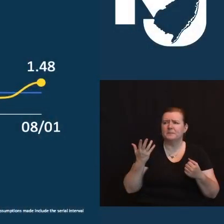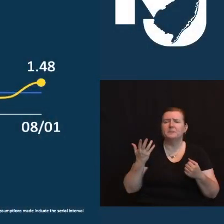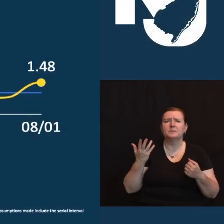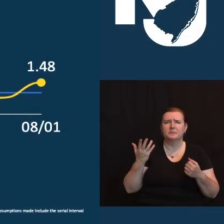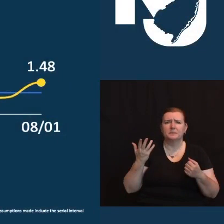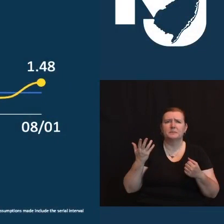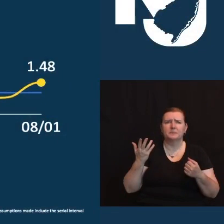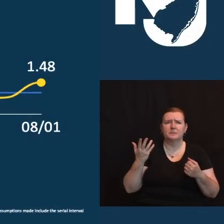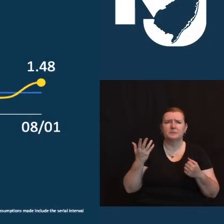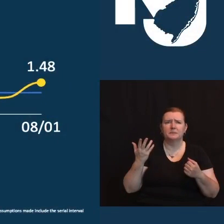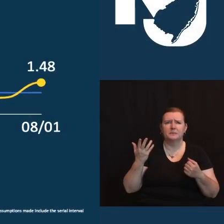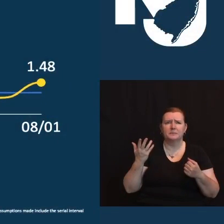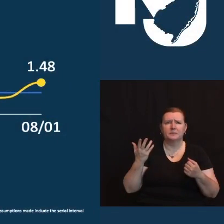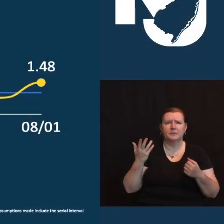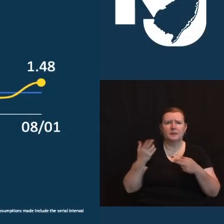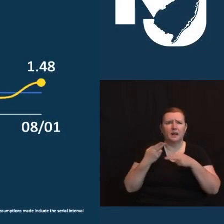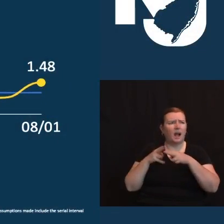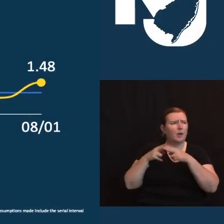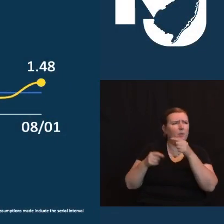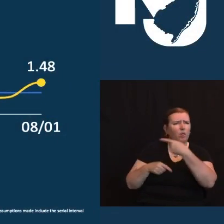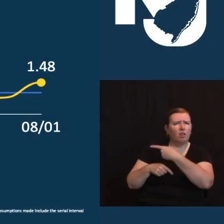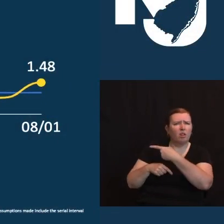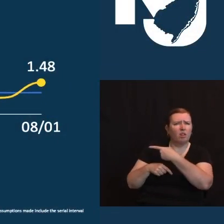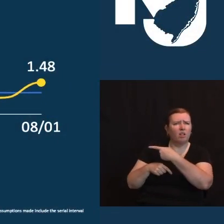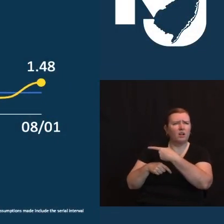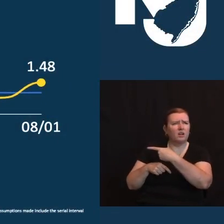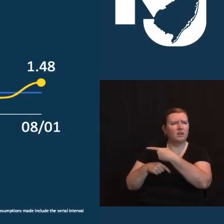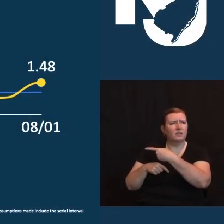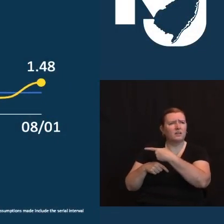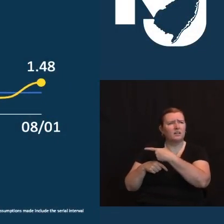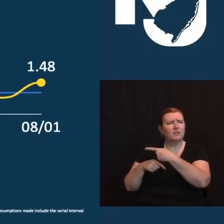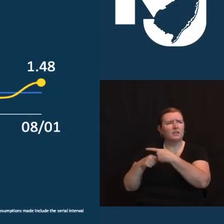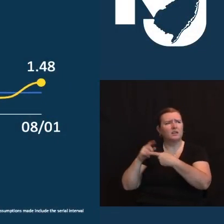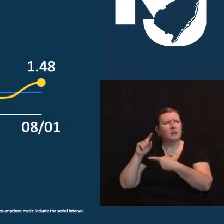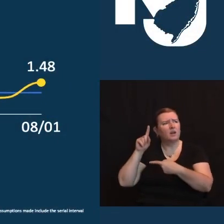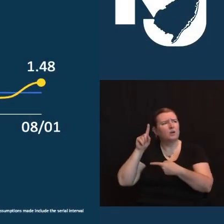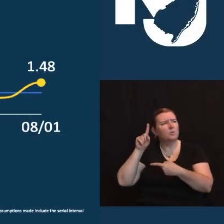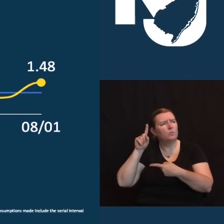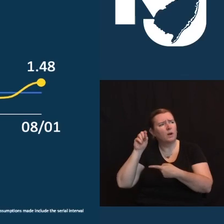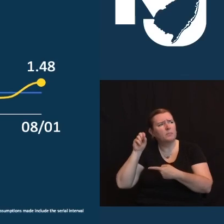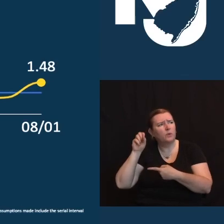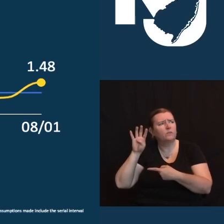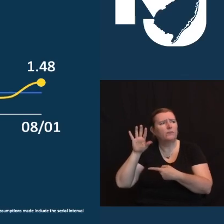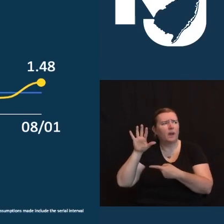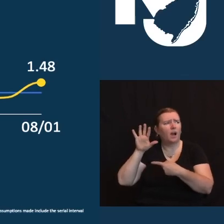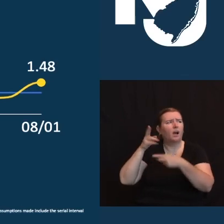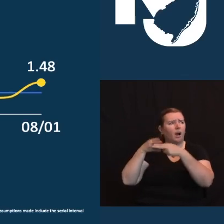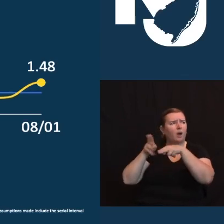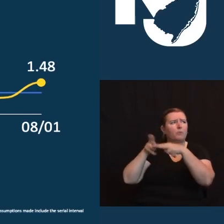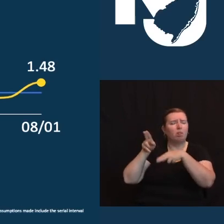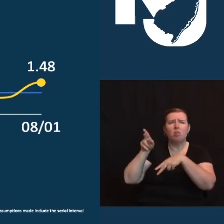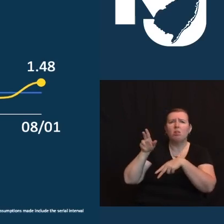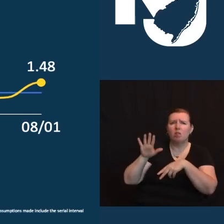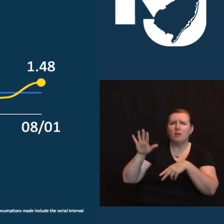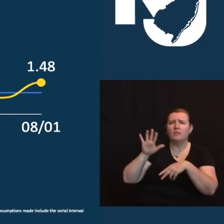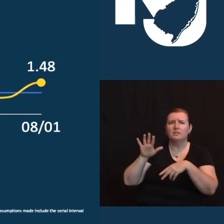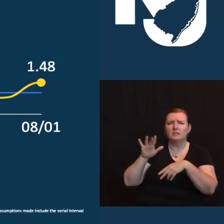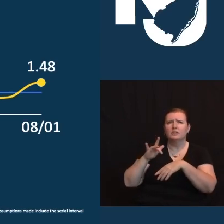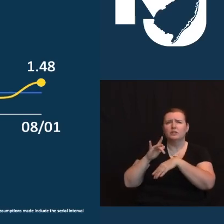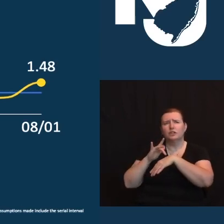early April. We can get you a date. Will you follow up, Mahan, with a date? And by the way, early April, that's not